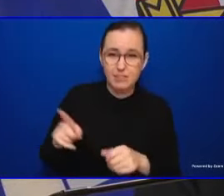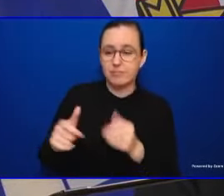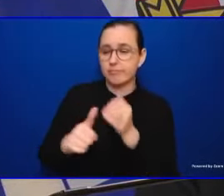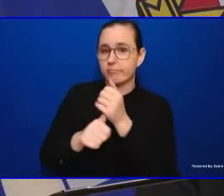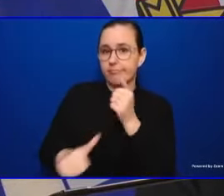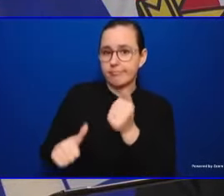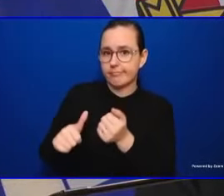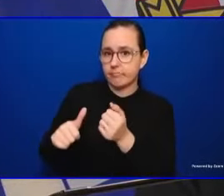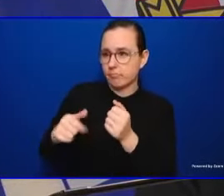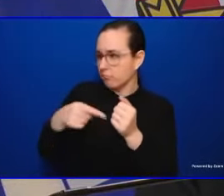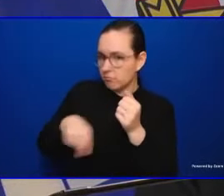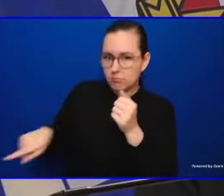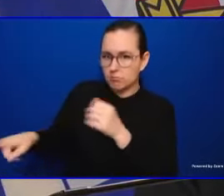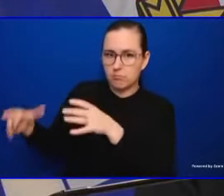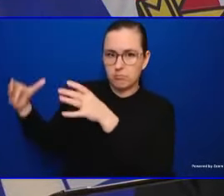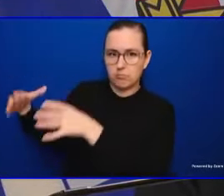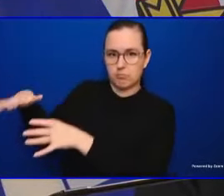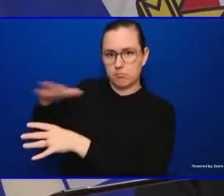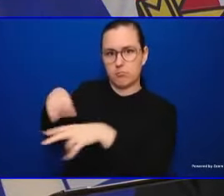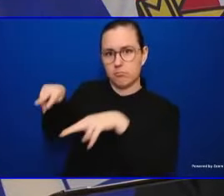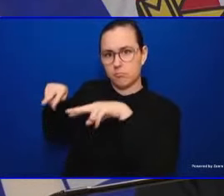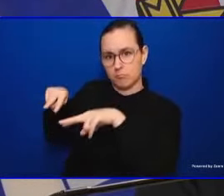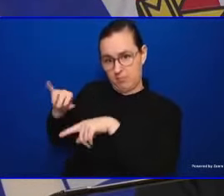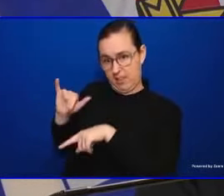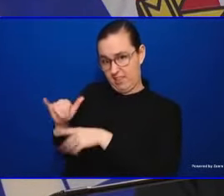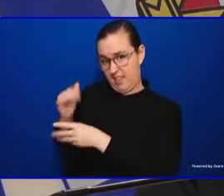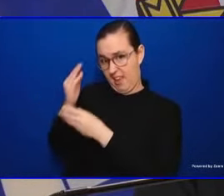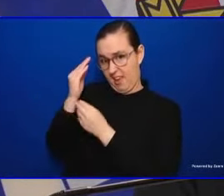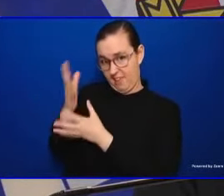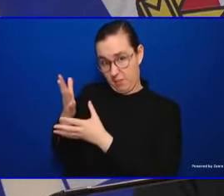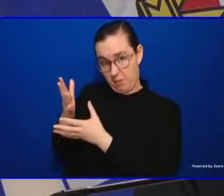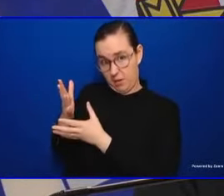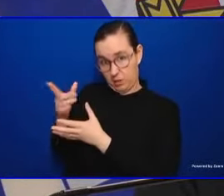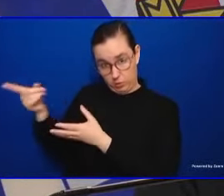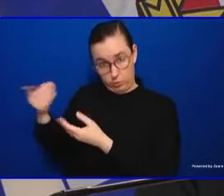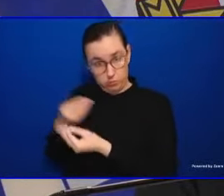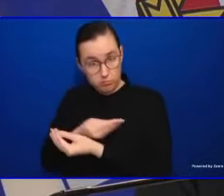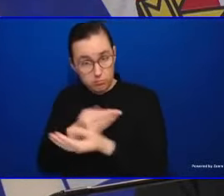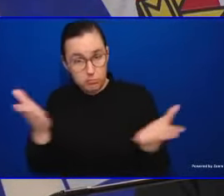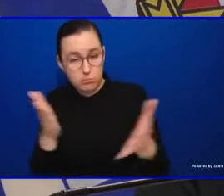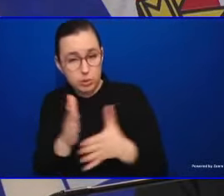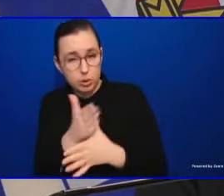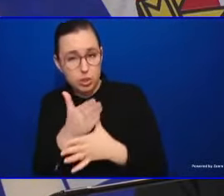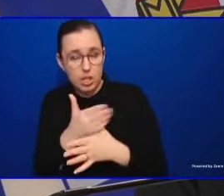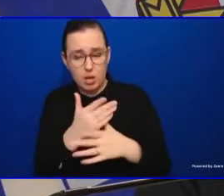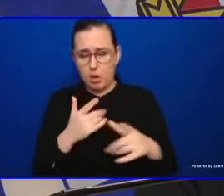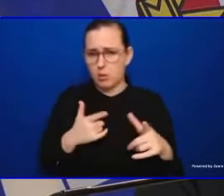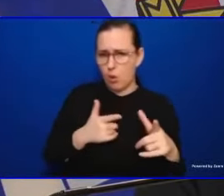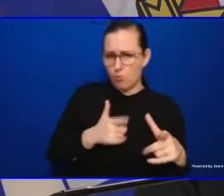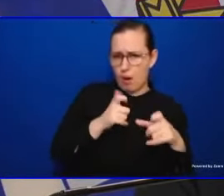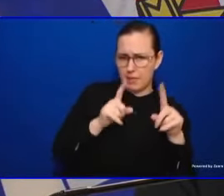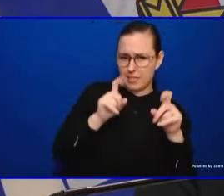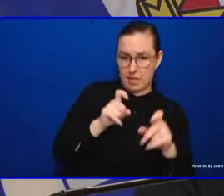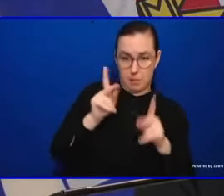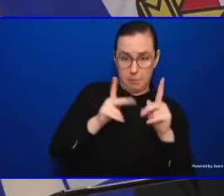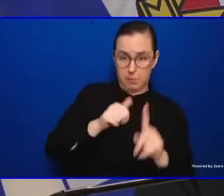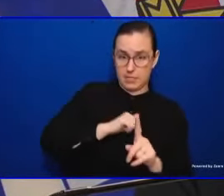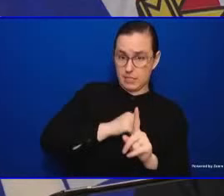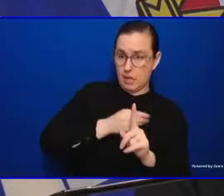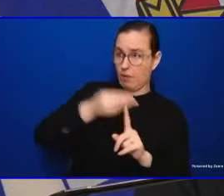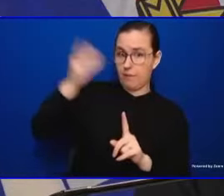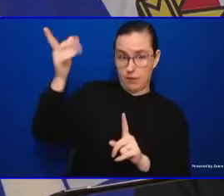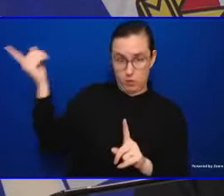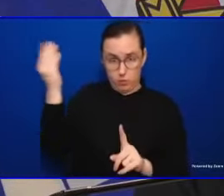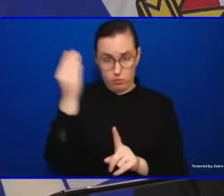you're collecting on rapid tests where people register through the website? And can you explain why the data on